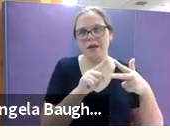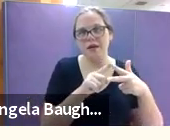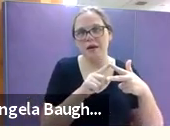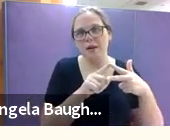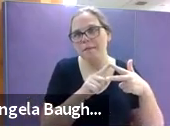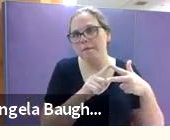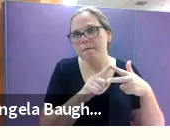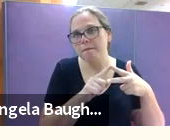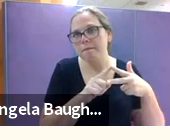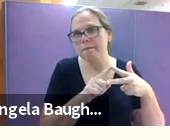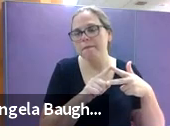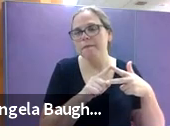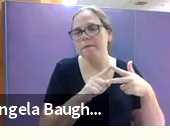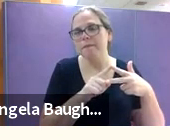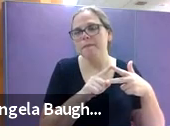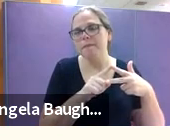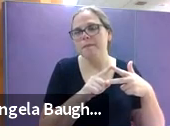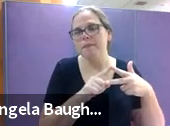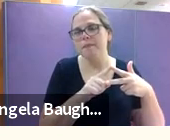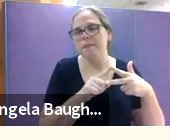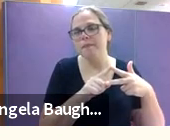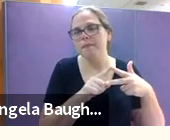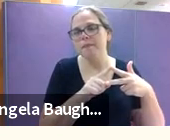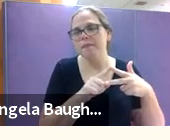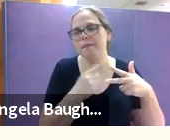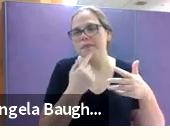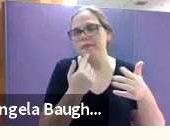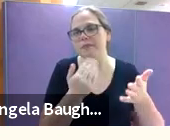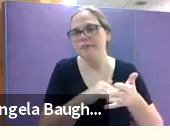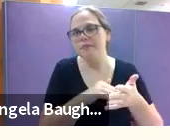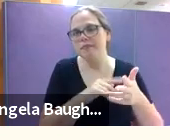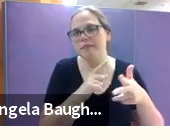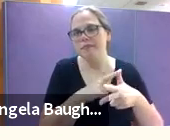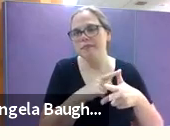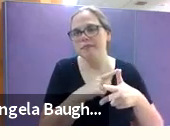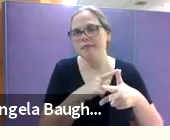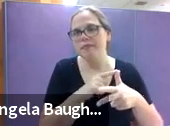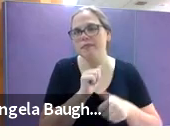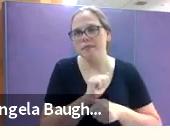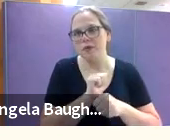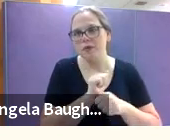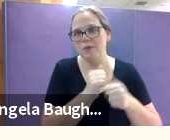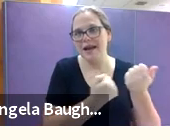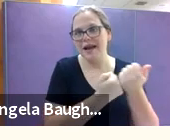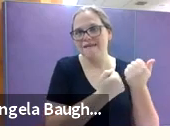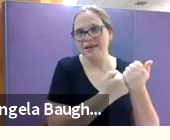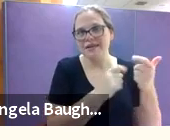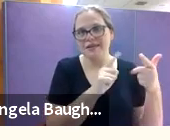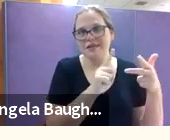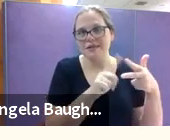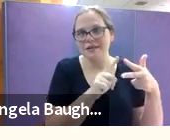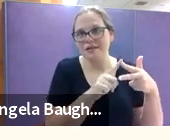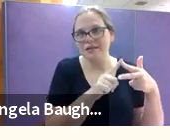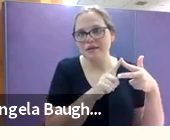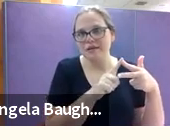Network. You said that awfully fast. Employment Advocates, Brighton